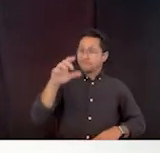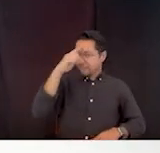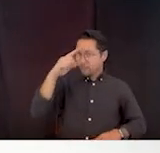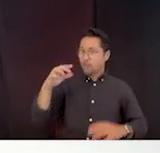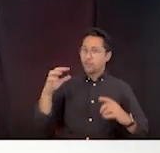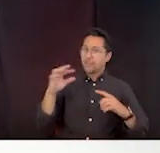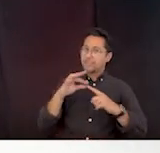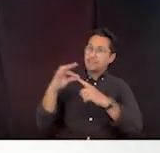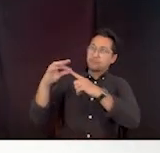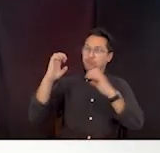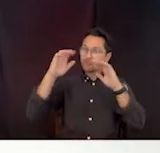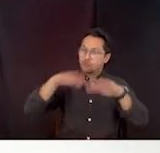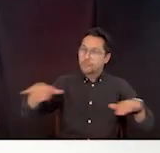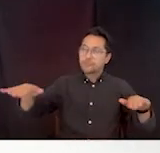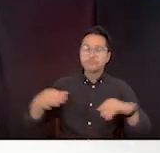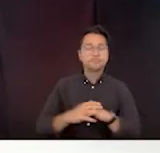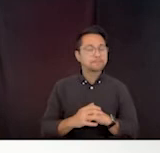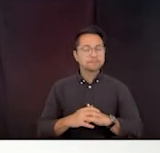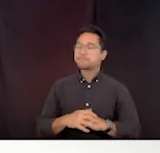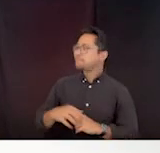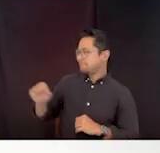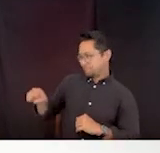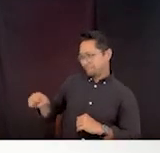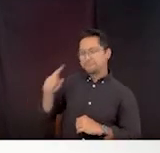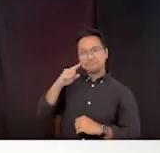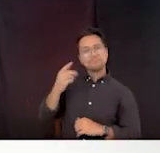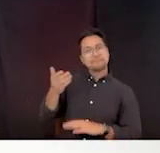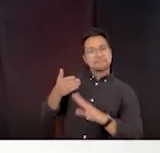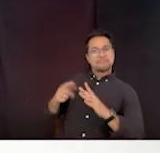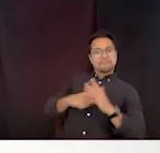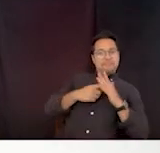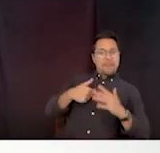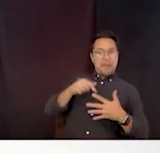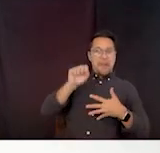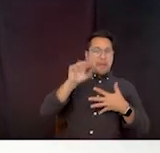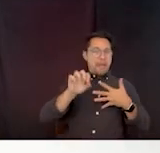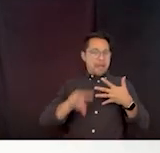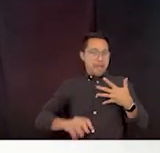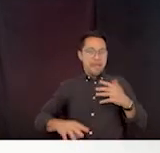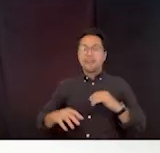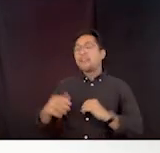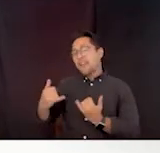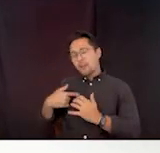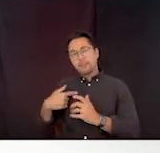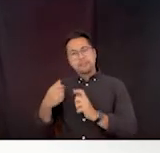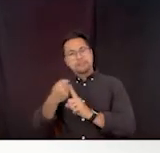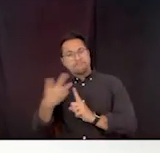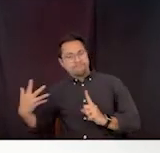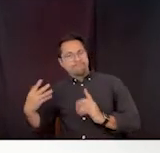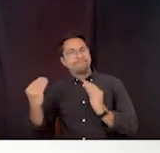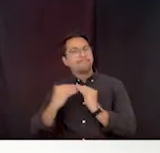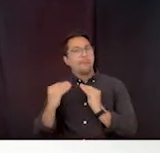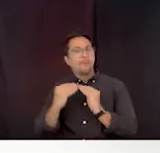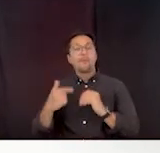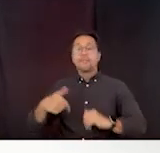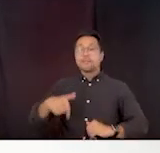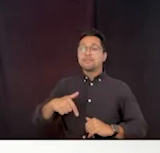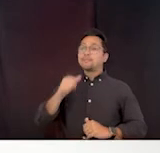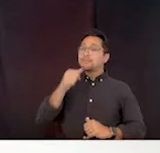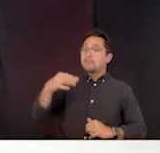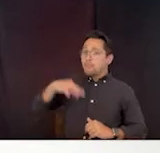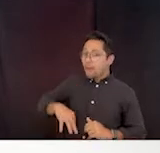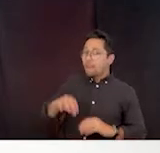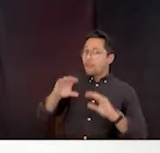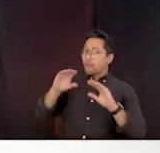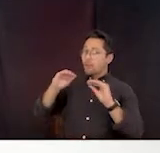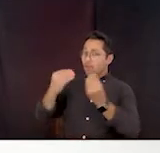Children. So I gave you a little bit in the beginning, but now I'll kind of tell you more about exactly what we do. We are a nonprofit organization,